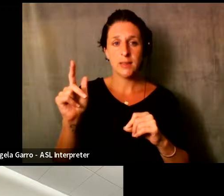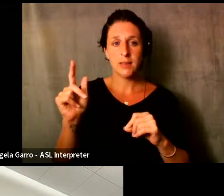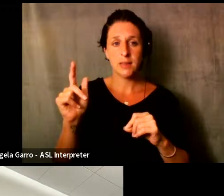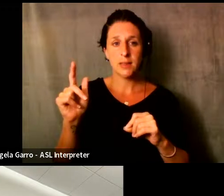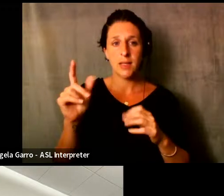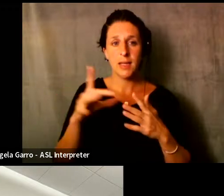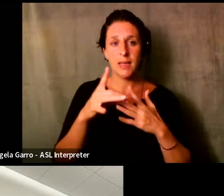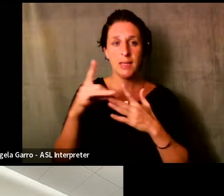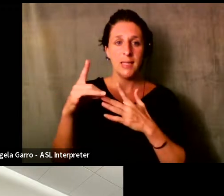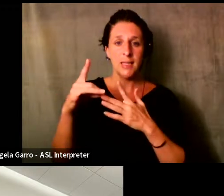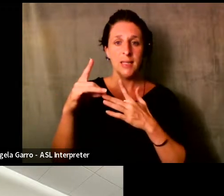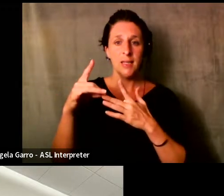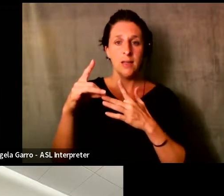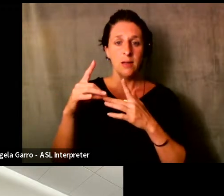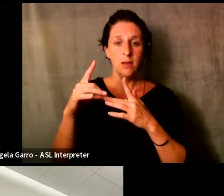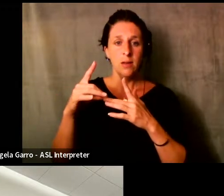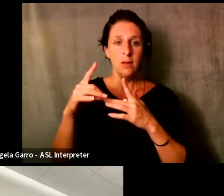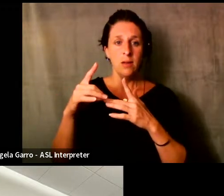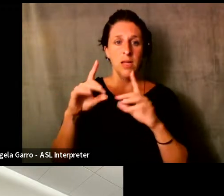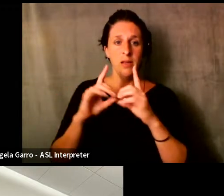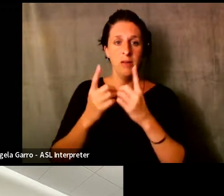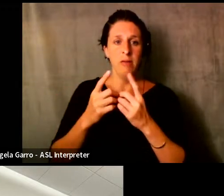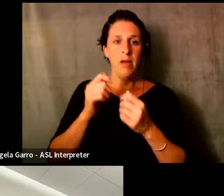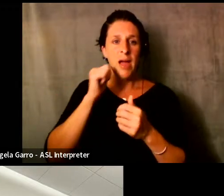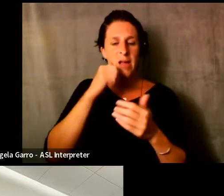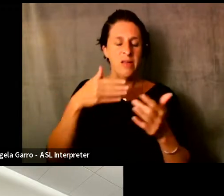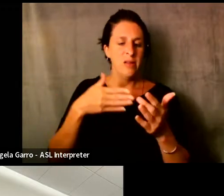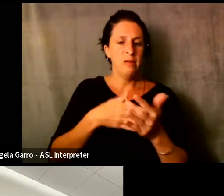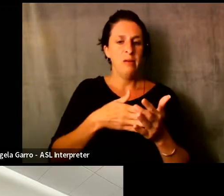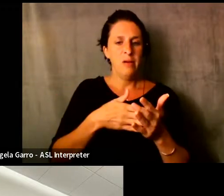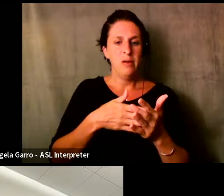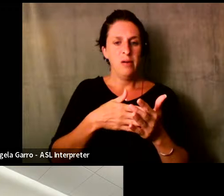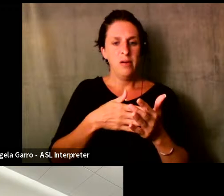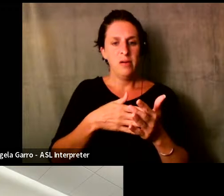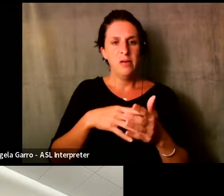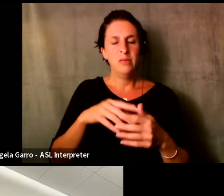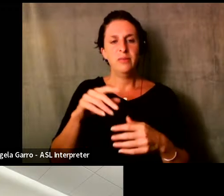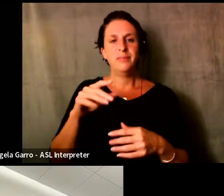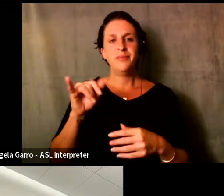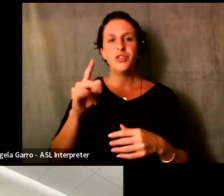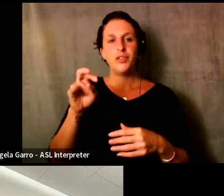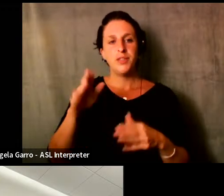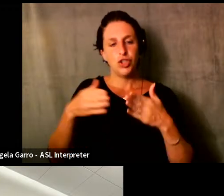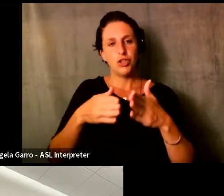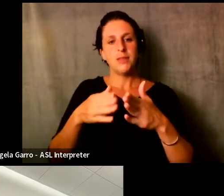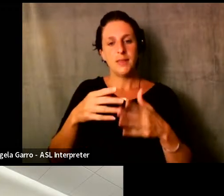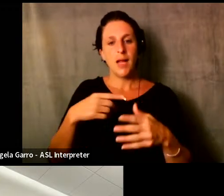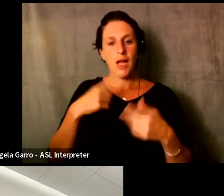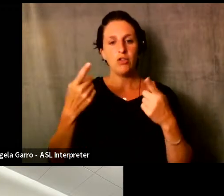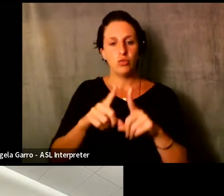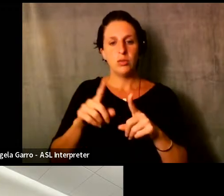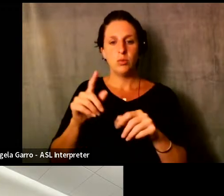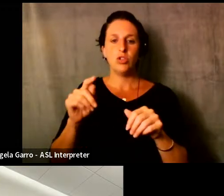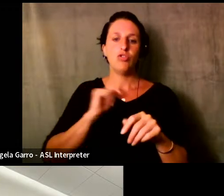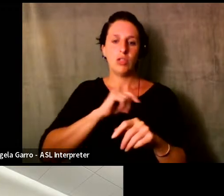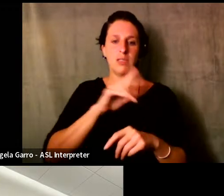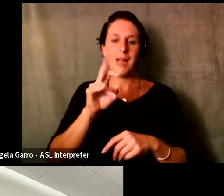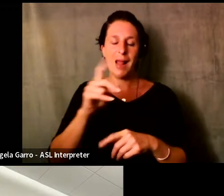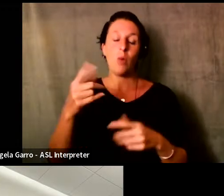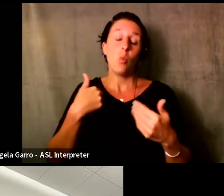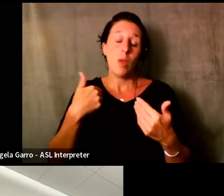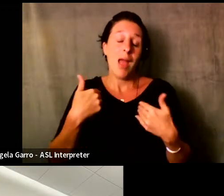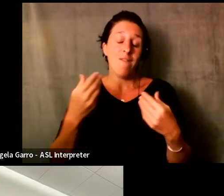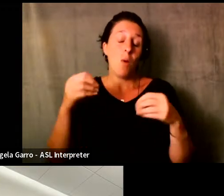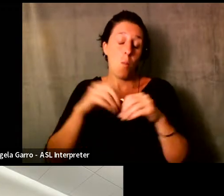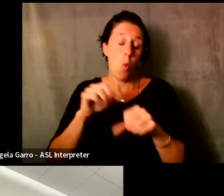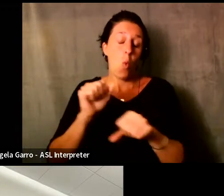leading a district anti-racism journey. I agree with Trustee Land. We have more work to do. I'm just